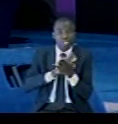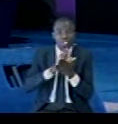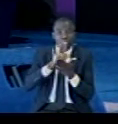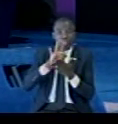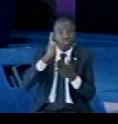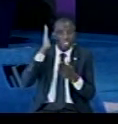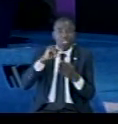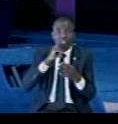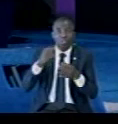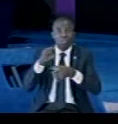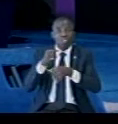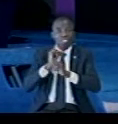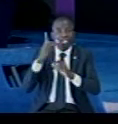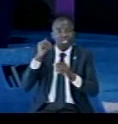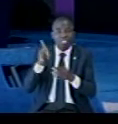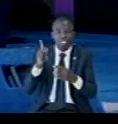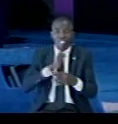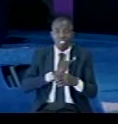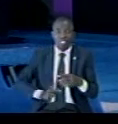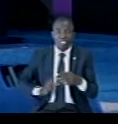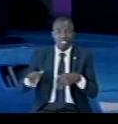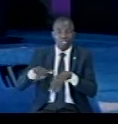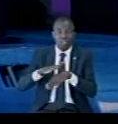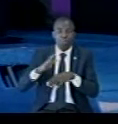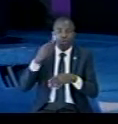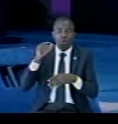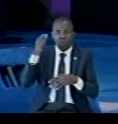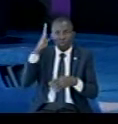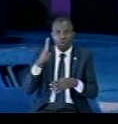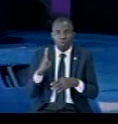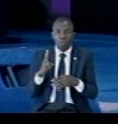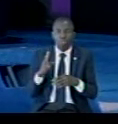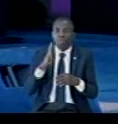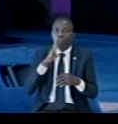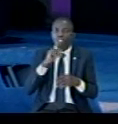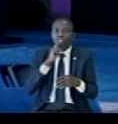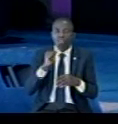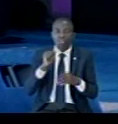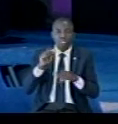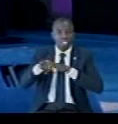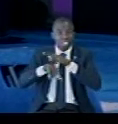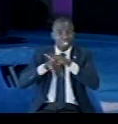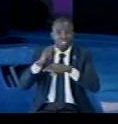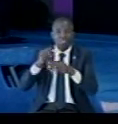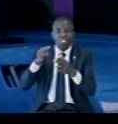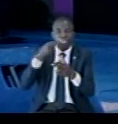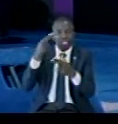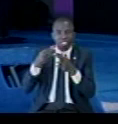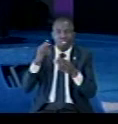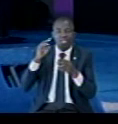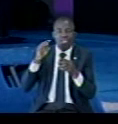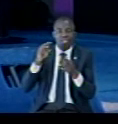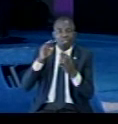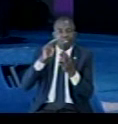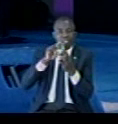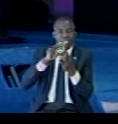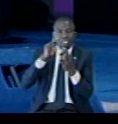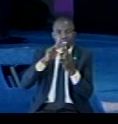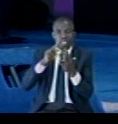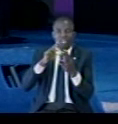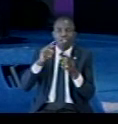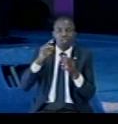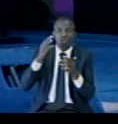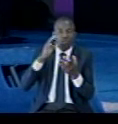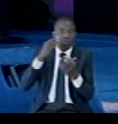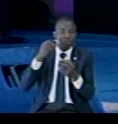inherit the kingdom of God? Be not deceived, neither fornicators,